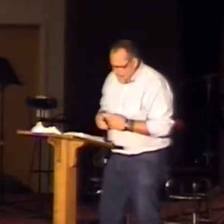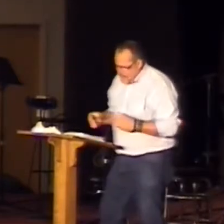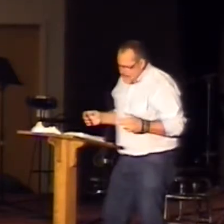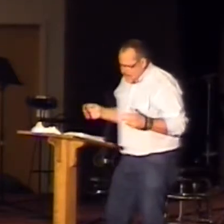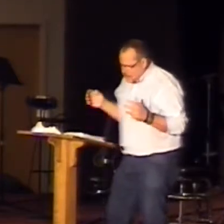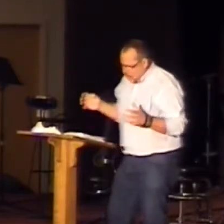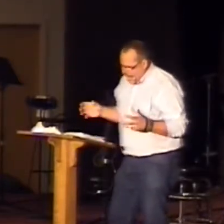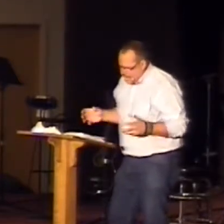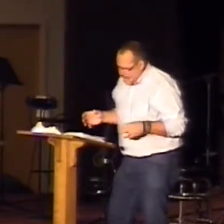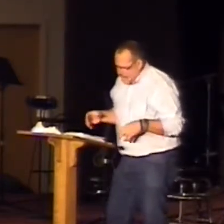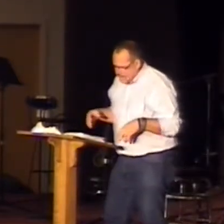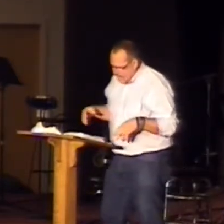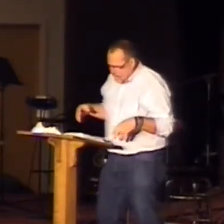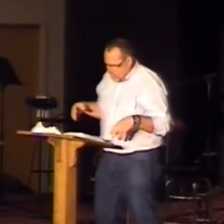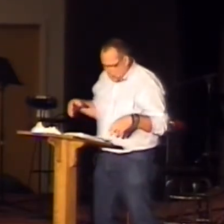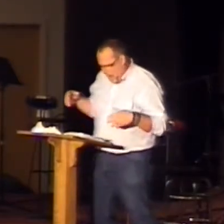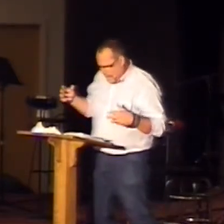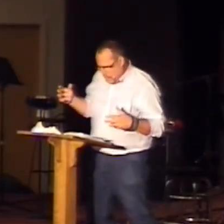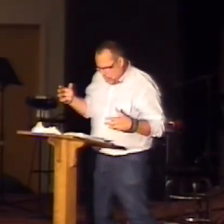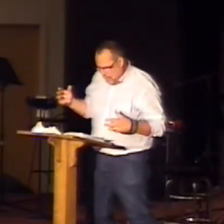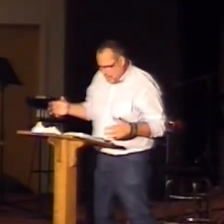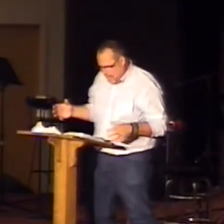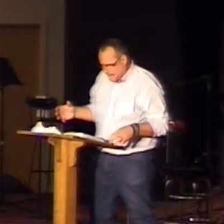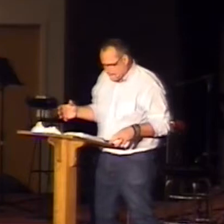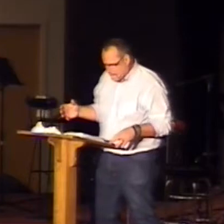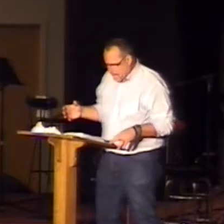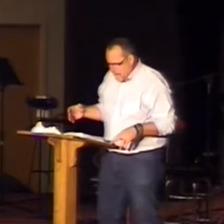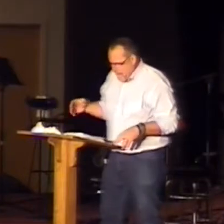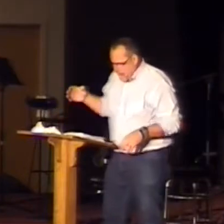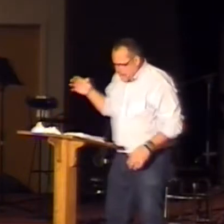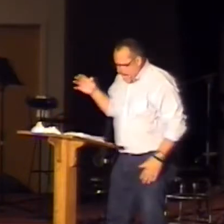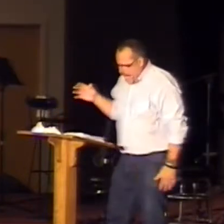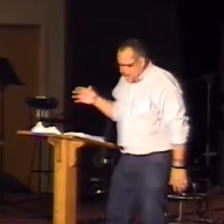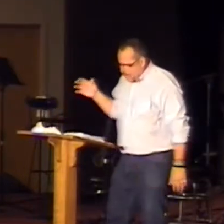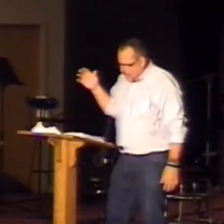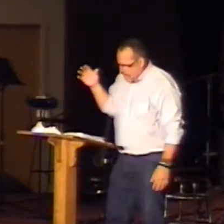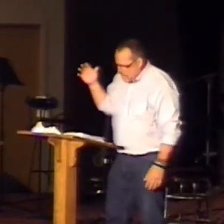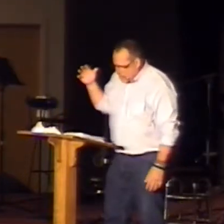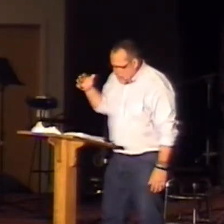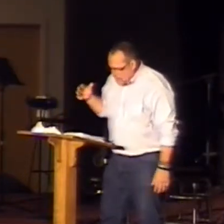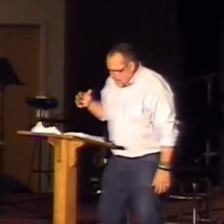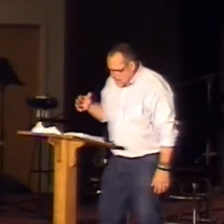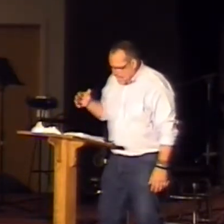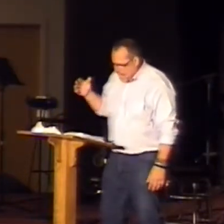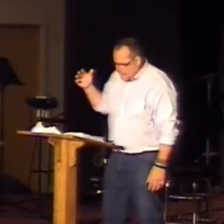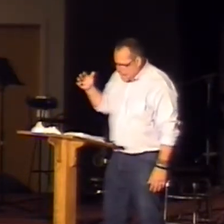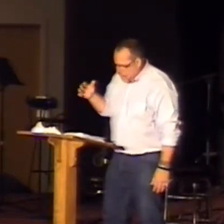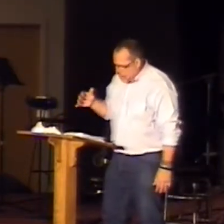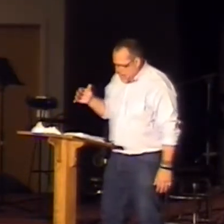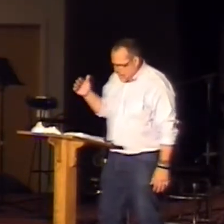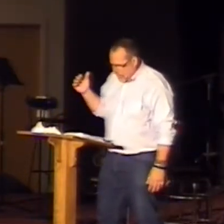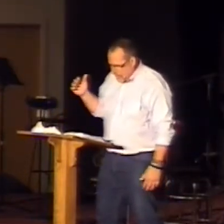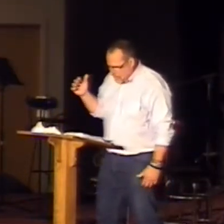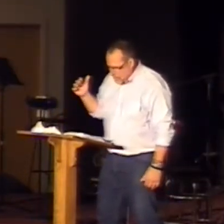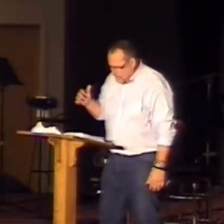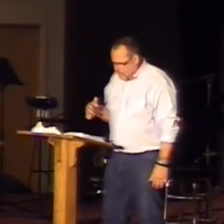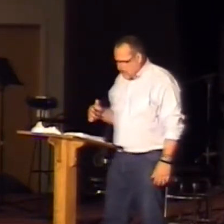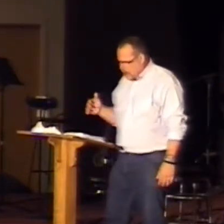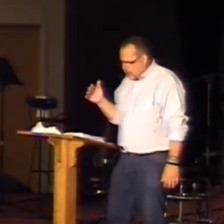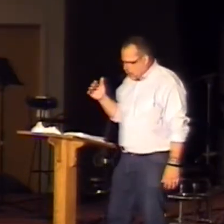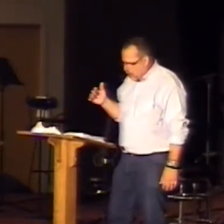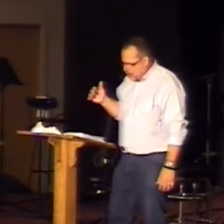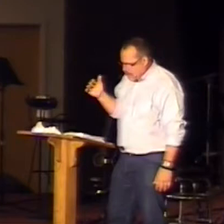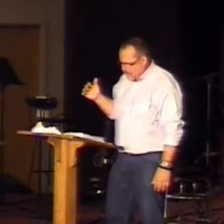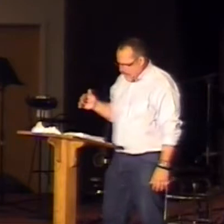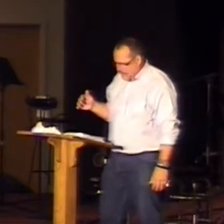his sons and his wife and his sons' wives with him. Every animal, every creeping thing, every bird, and whatever creeps on the